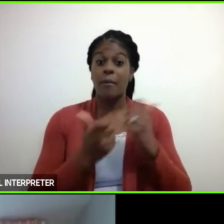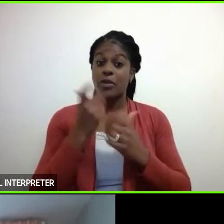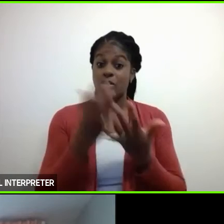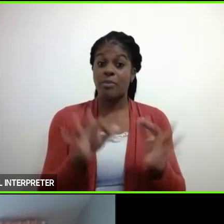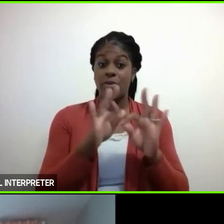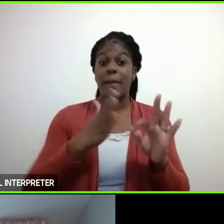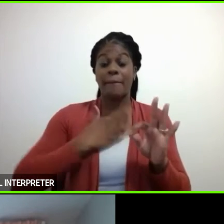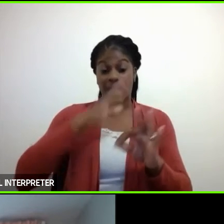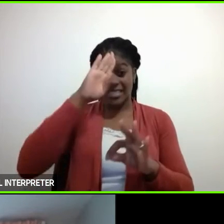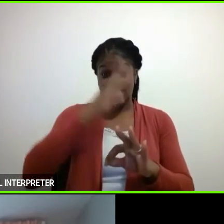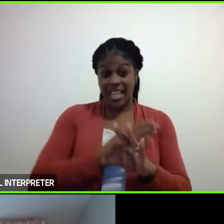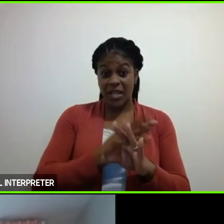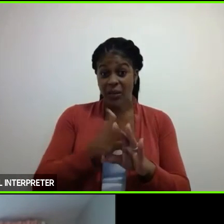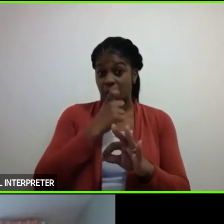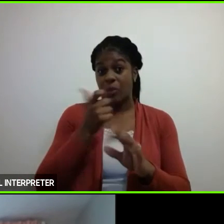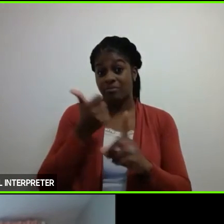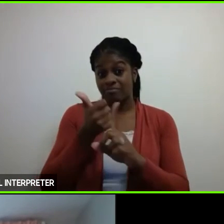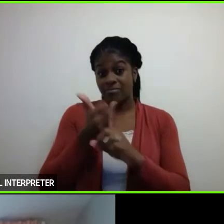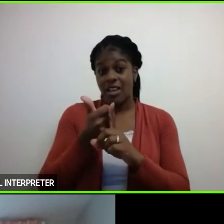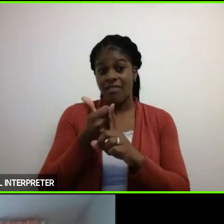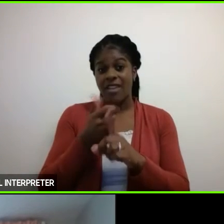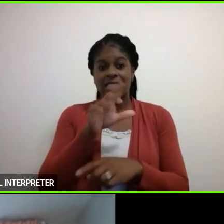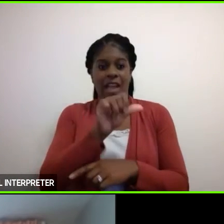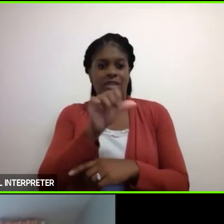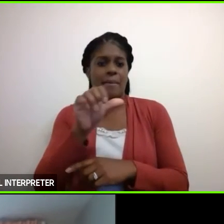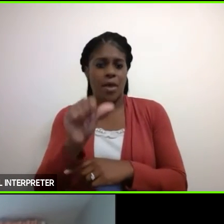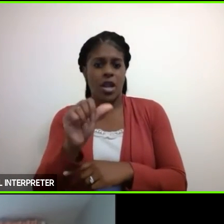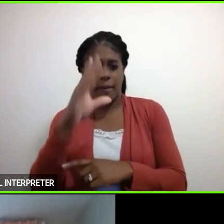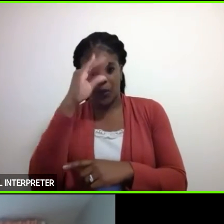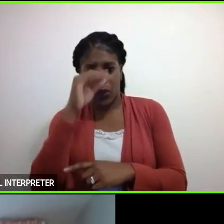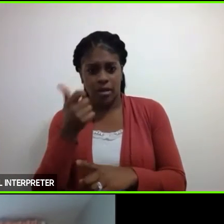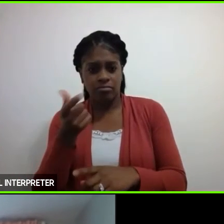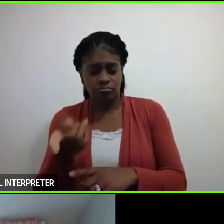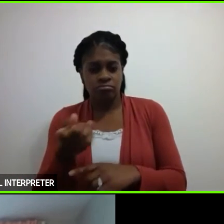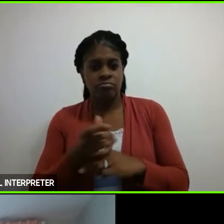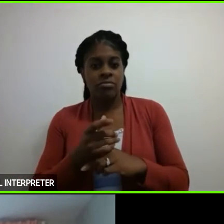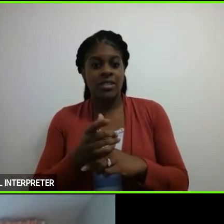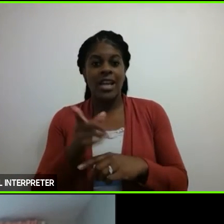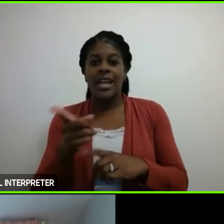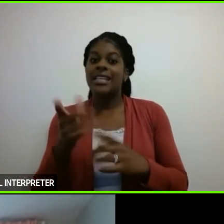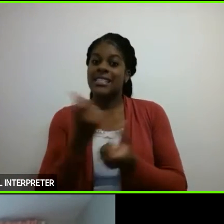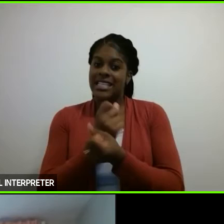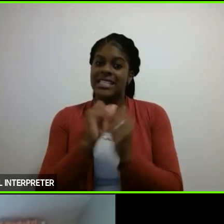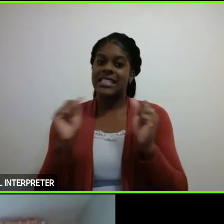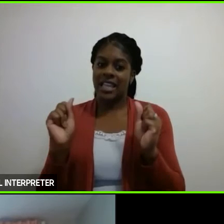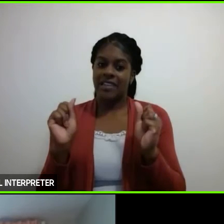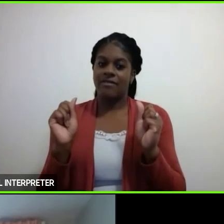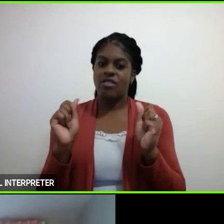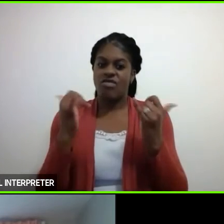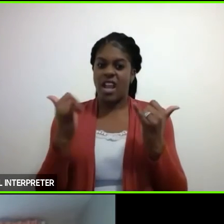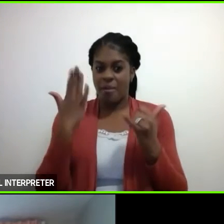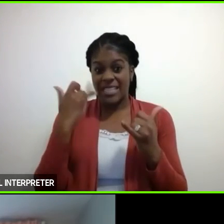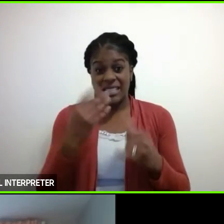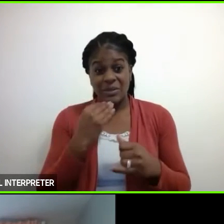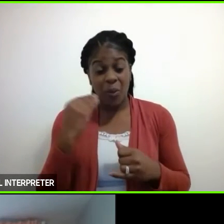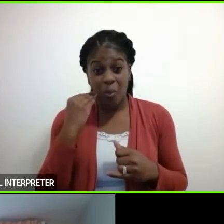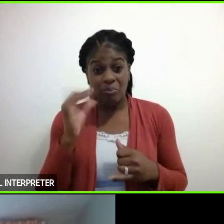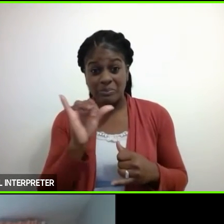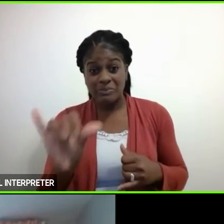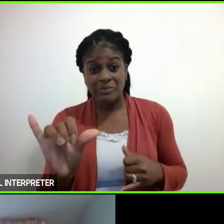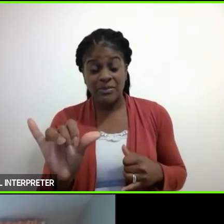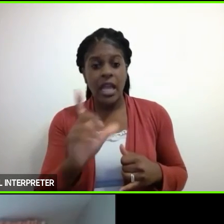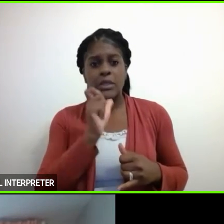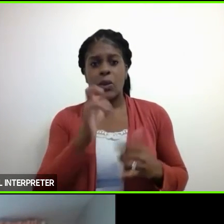my son, who is an African American boy, was within the safety of his home. Because I didn't have the